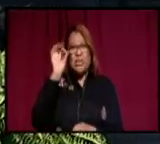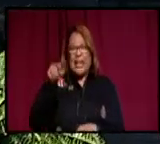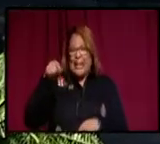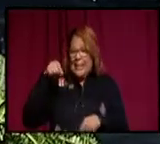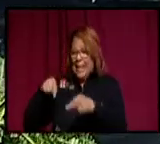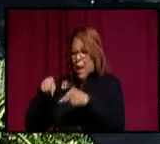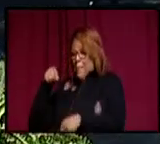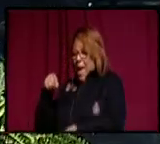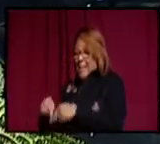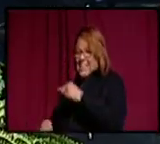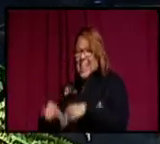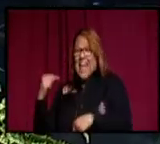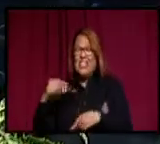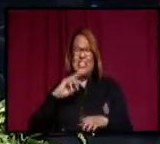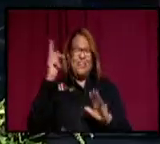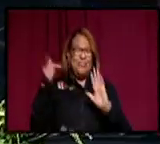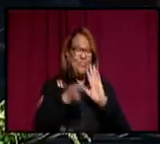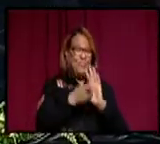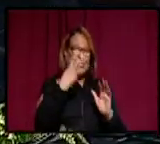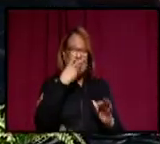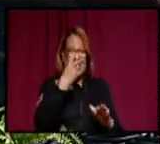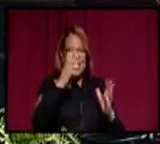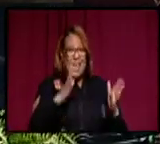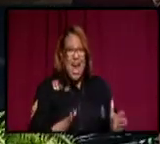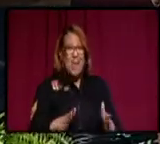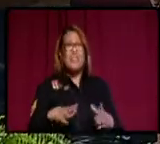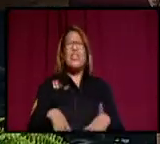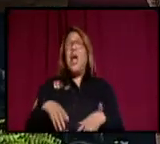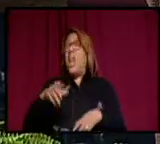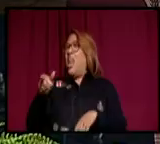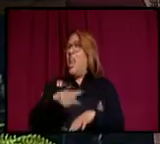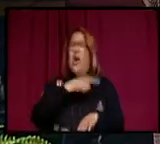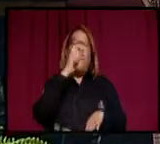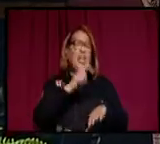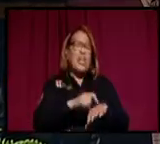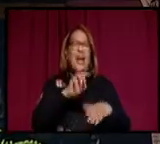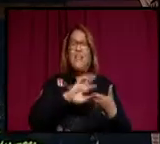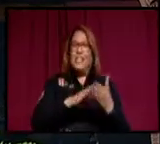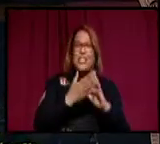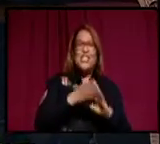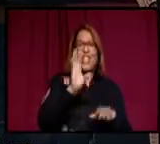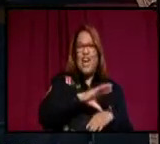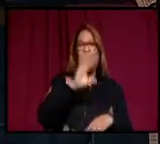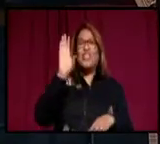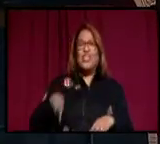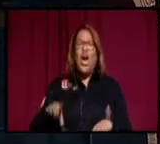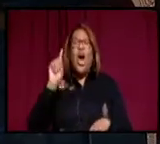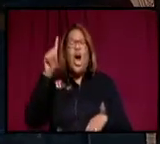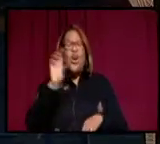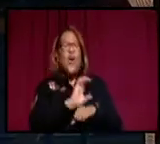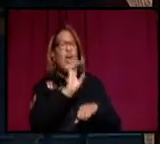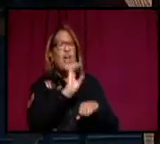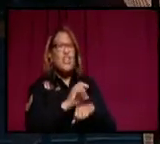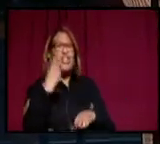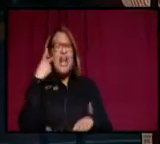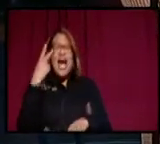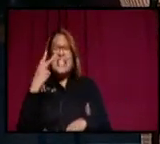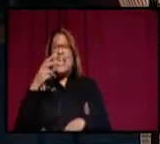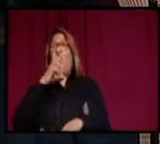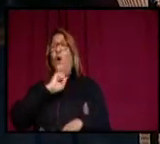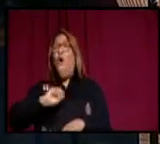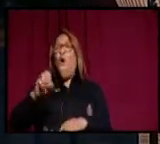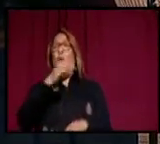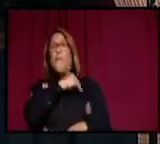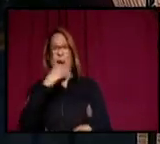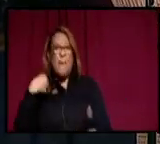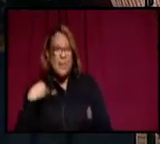backslider. We've switched members long enough, even in the city of Chicago. If I go to that church, I see our old members. If I